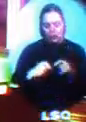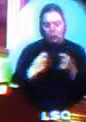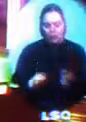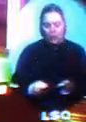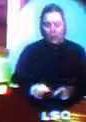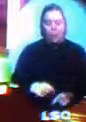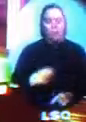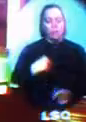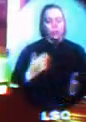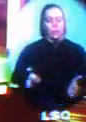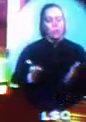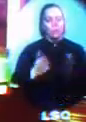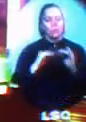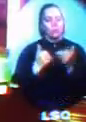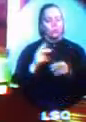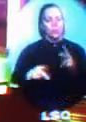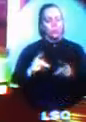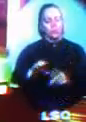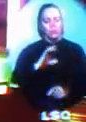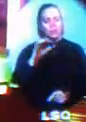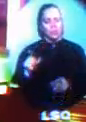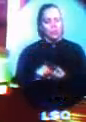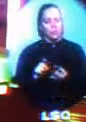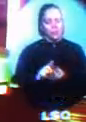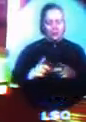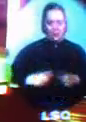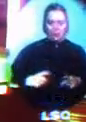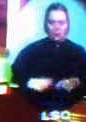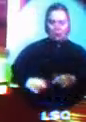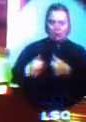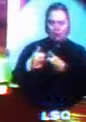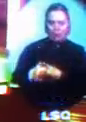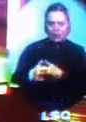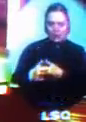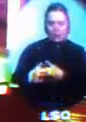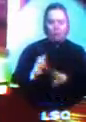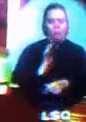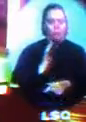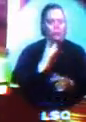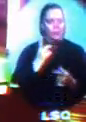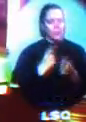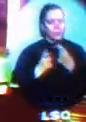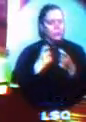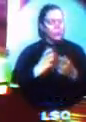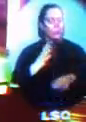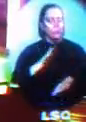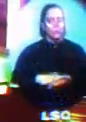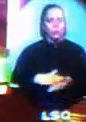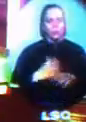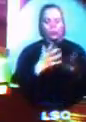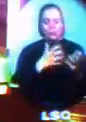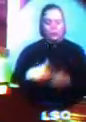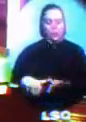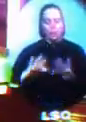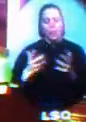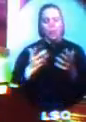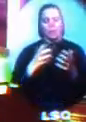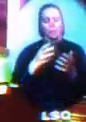all Canadians, including the member opposite who had questions about the mechanism, to consult